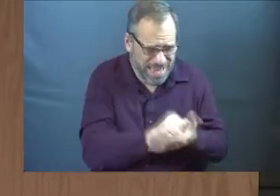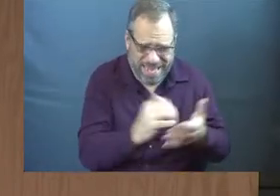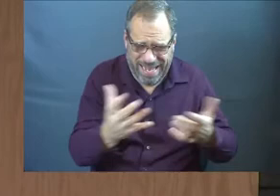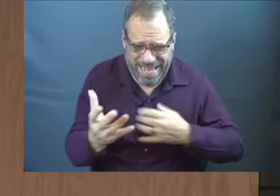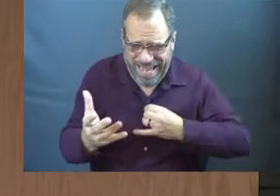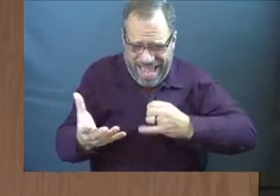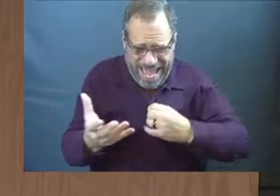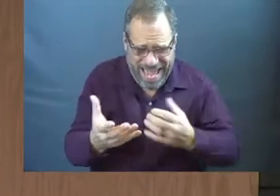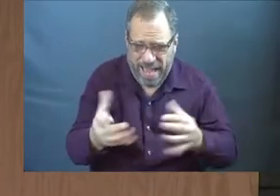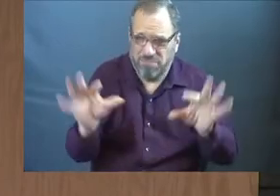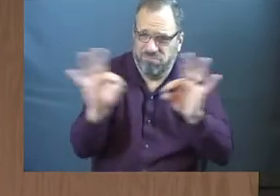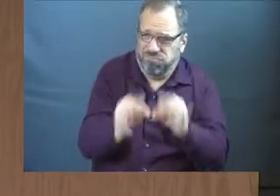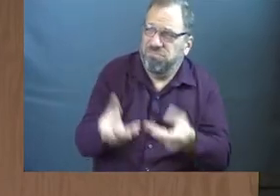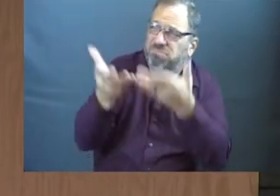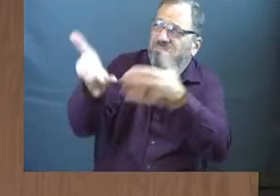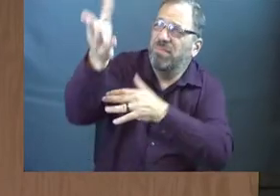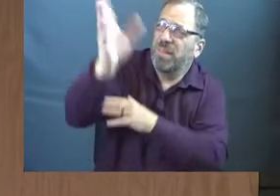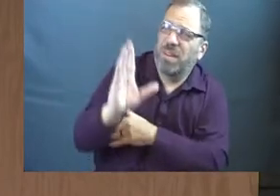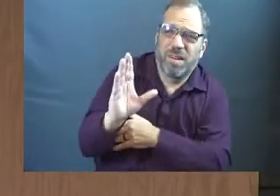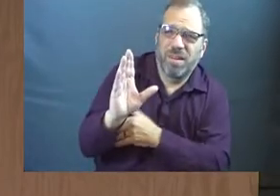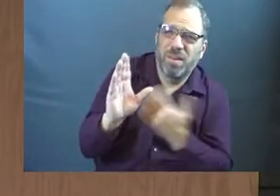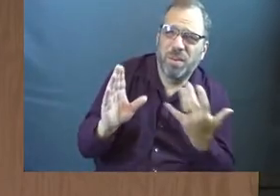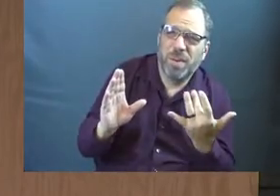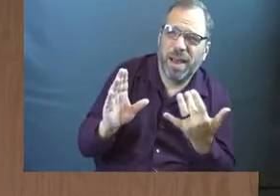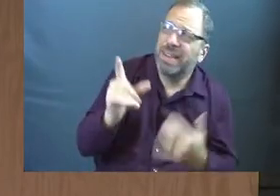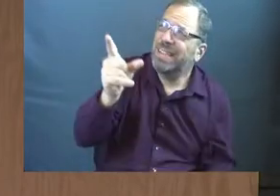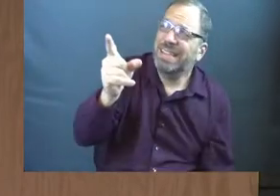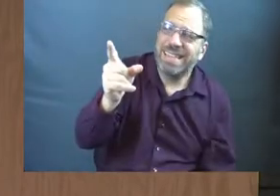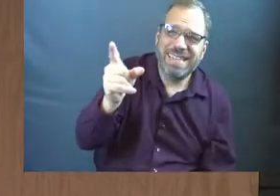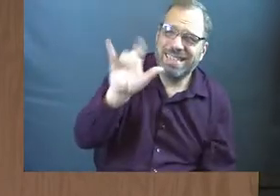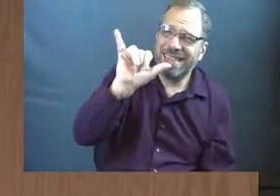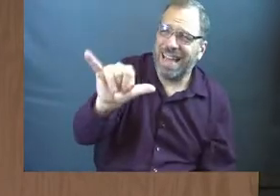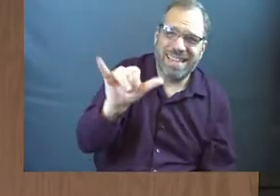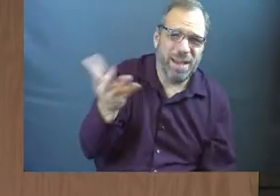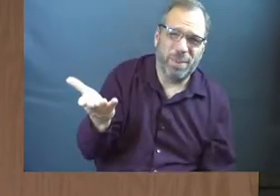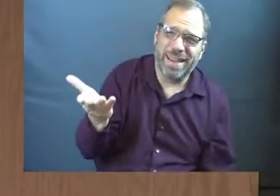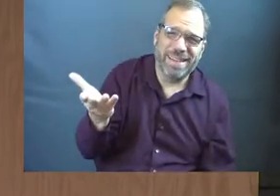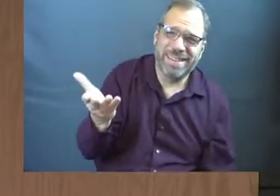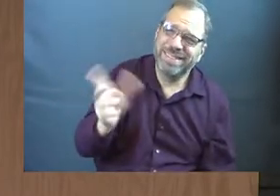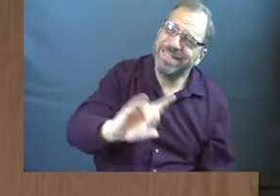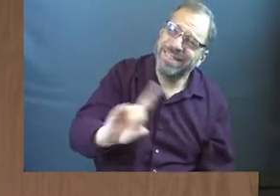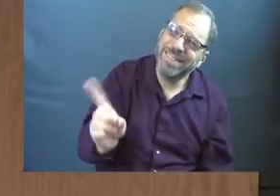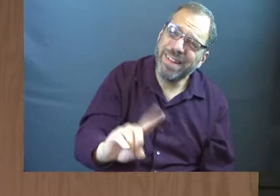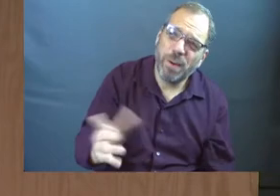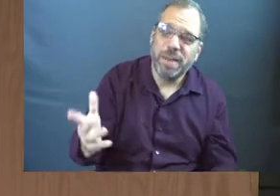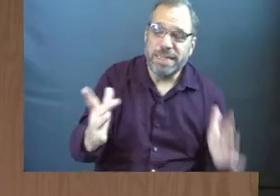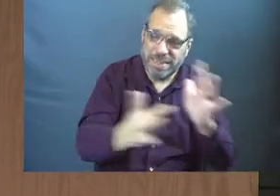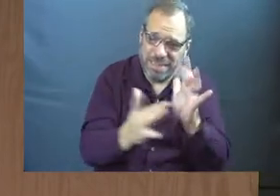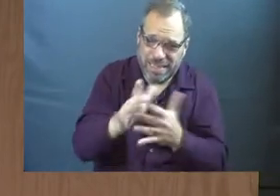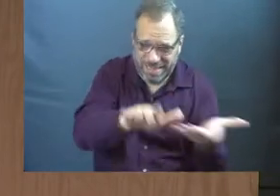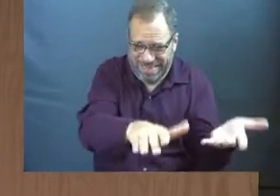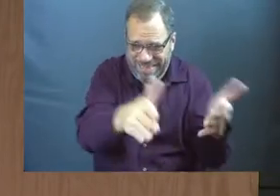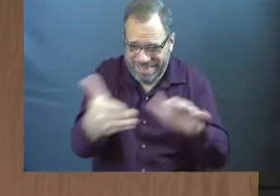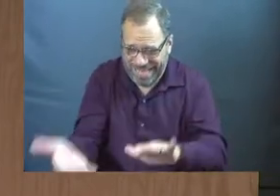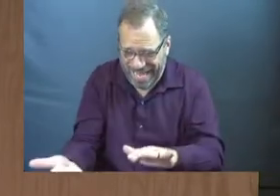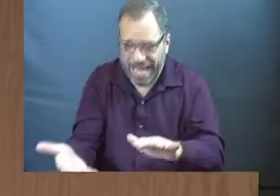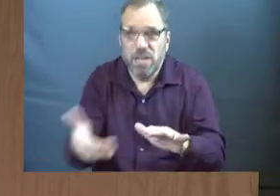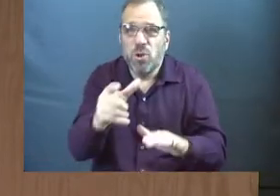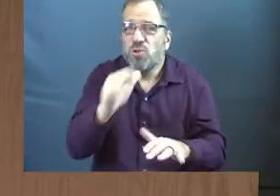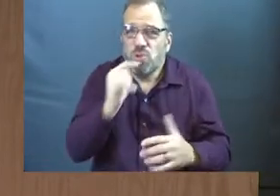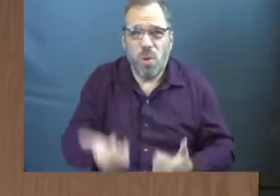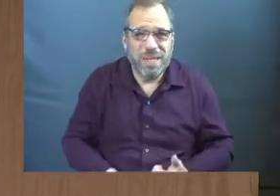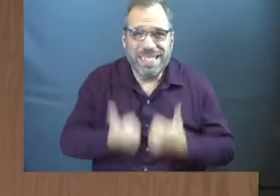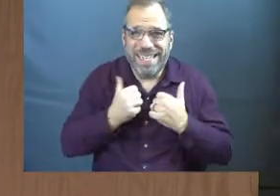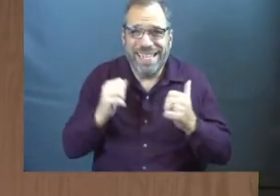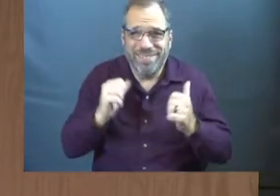and attribute them to God? He's not that way with us. No, Jesus died for you so that you don't have to